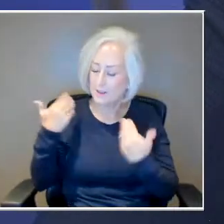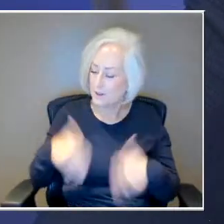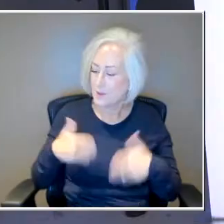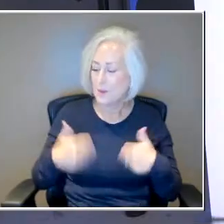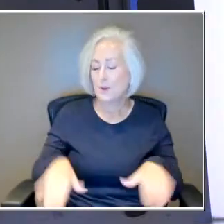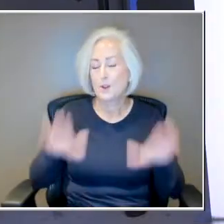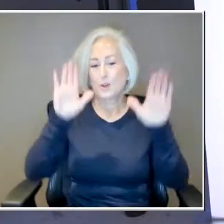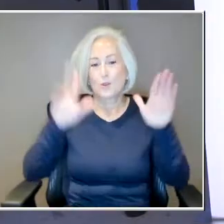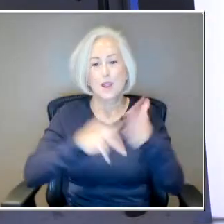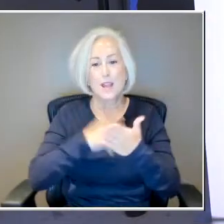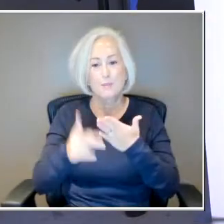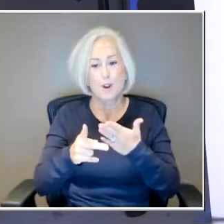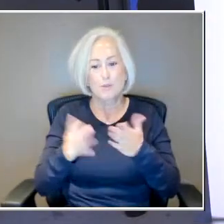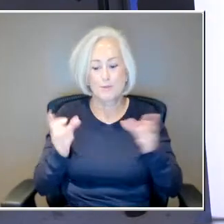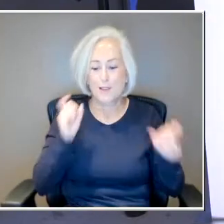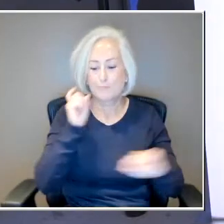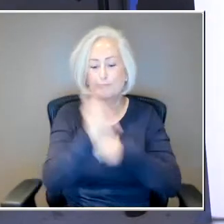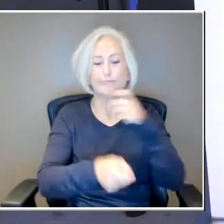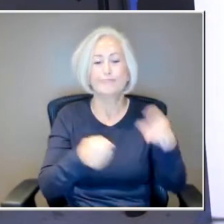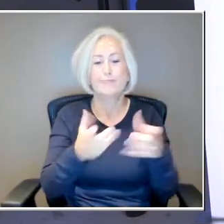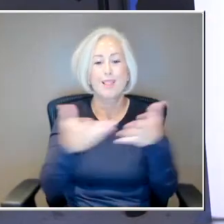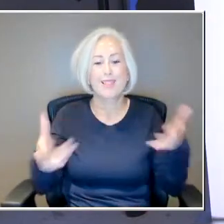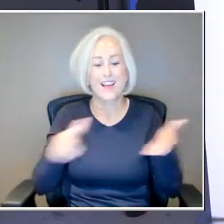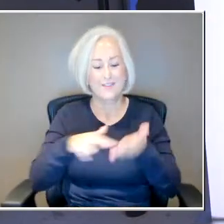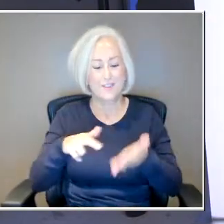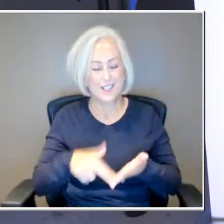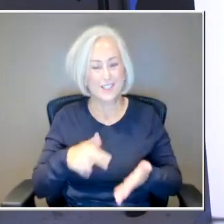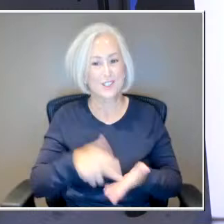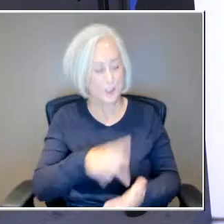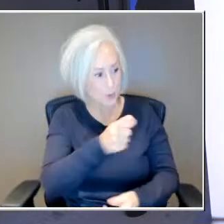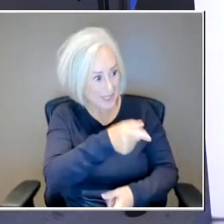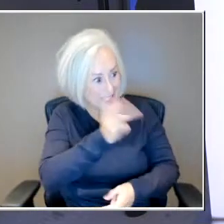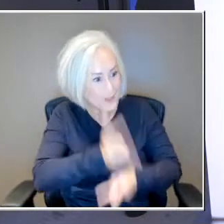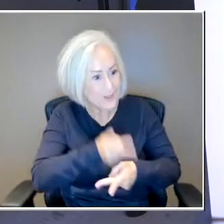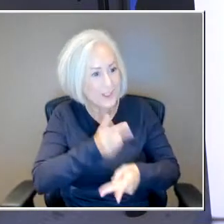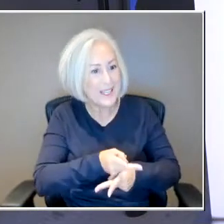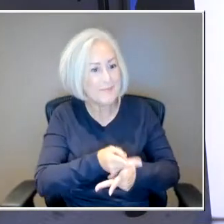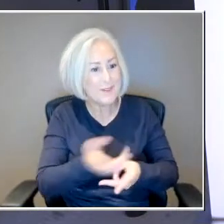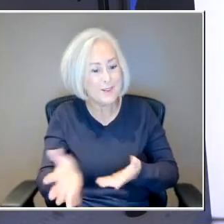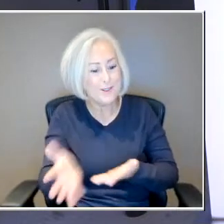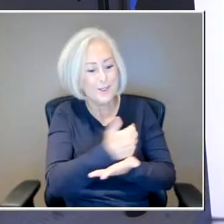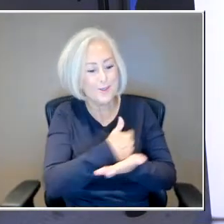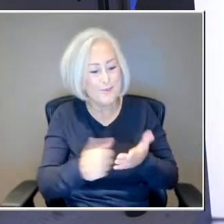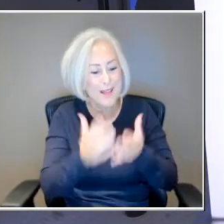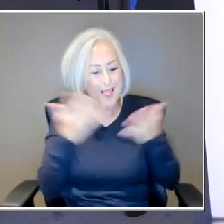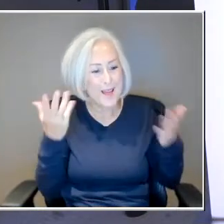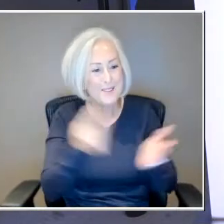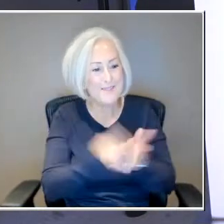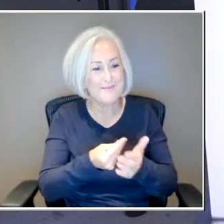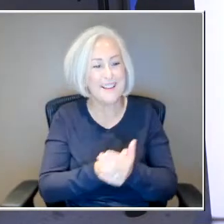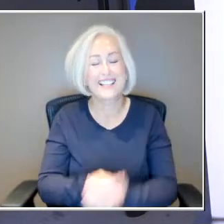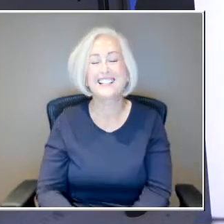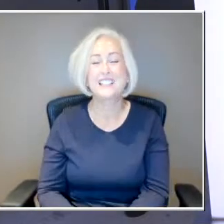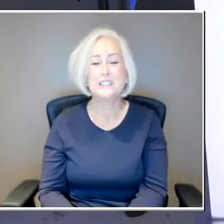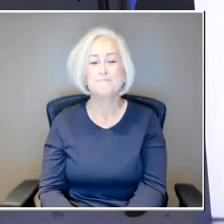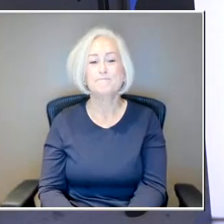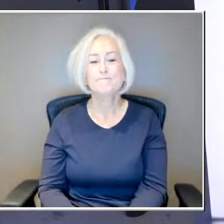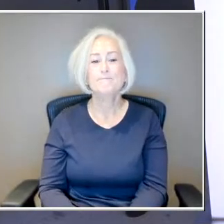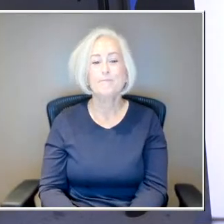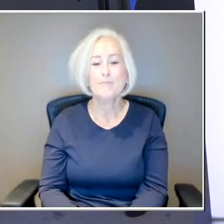keep you around a long time, making a lot of money and doing a lot of good stuff, right, Doc? Absolutely. So gene editing, we know that comes with